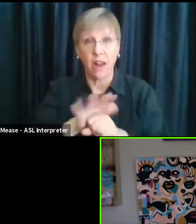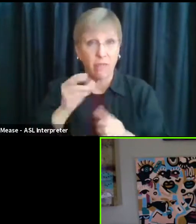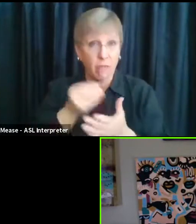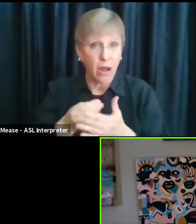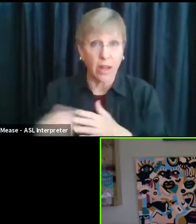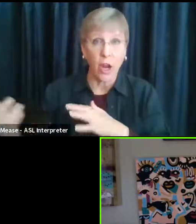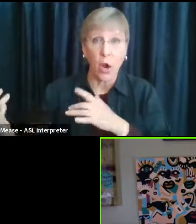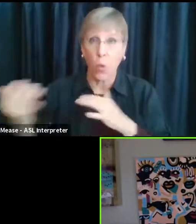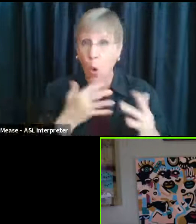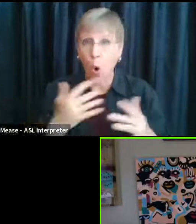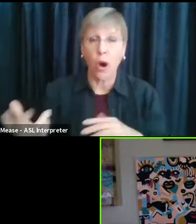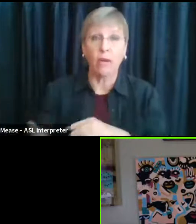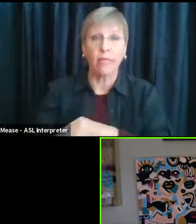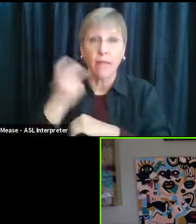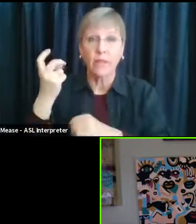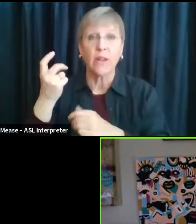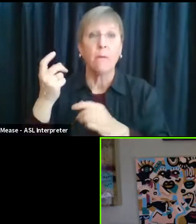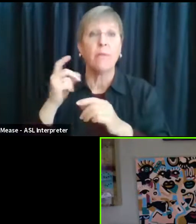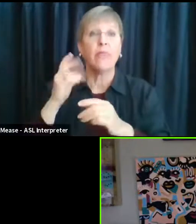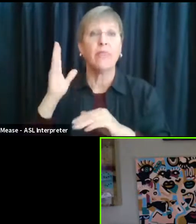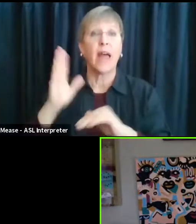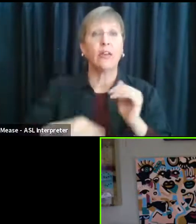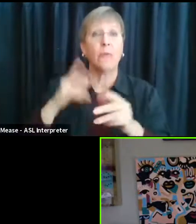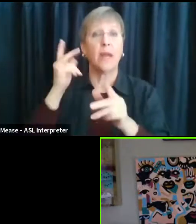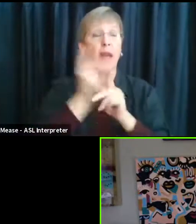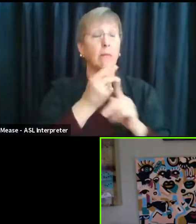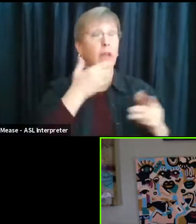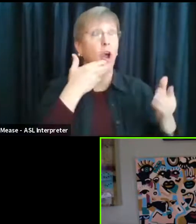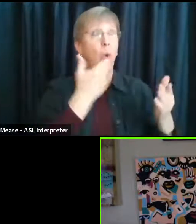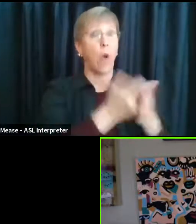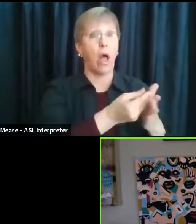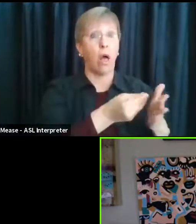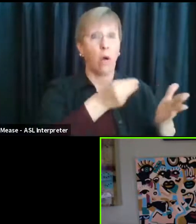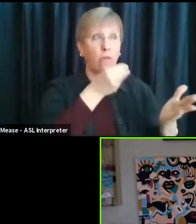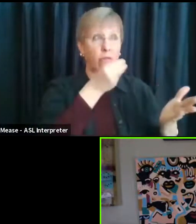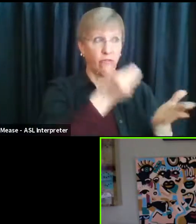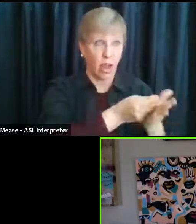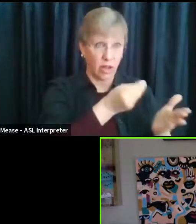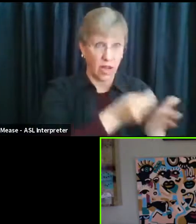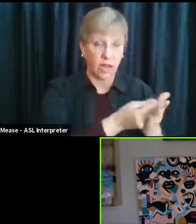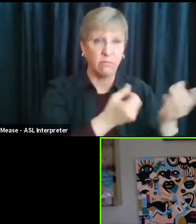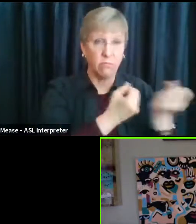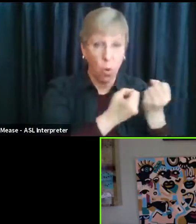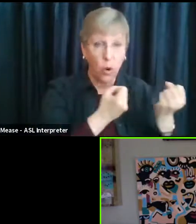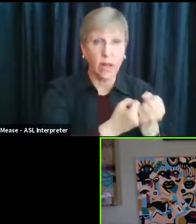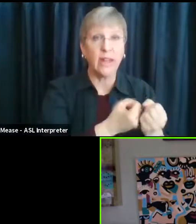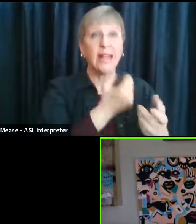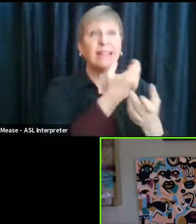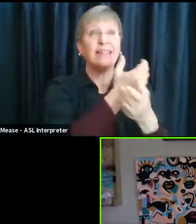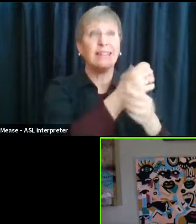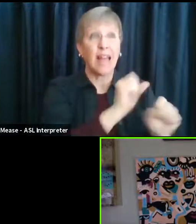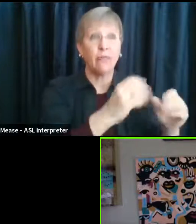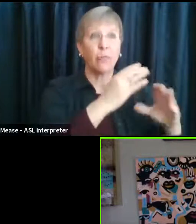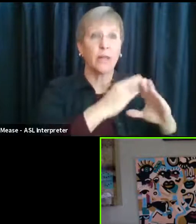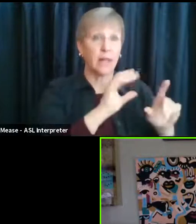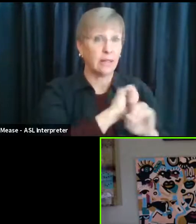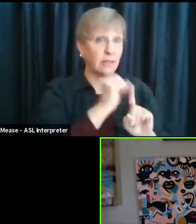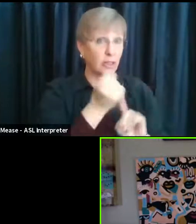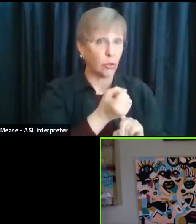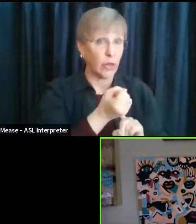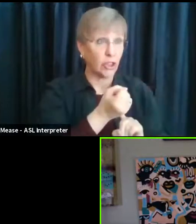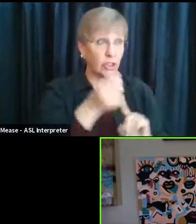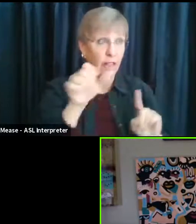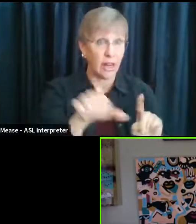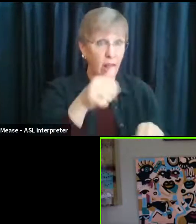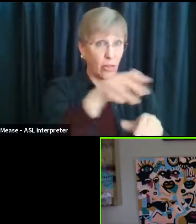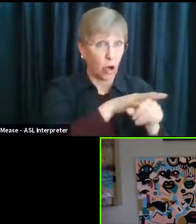graft, etc., than to be kept in a well-funded, relatively safe, protected situation somewhere